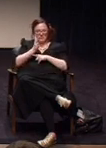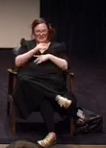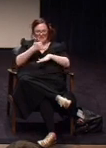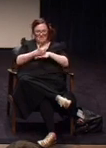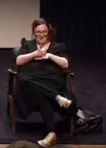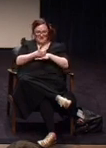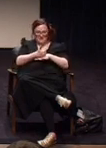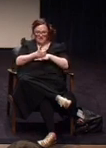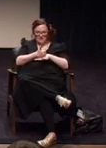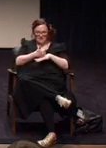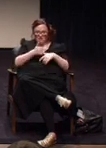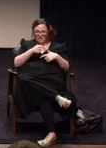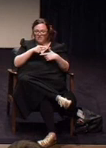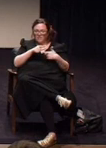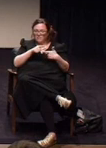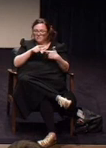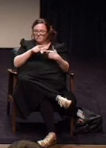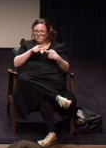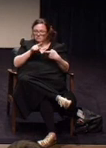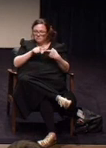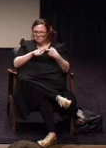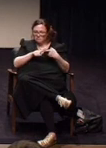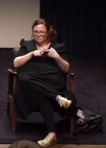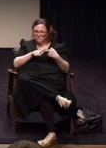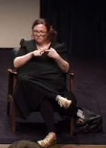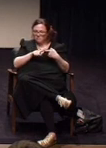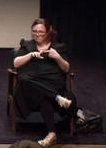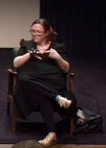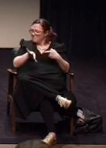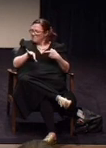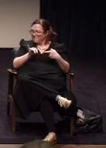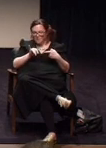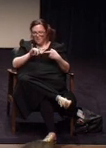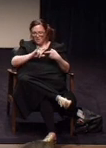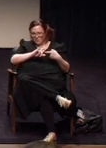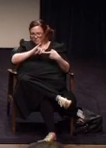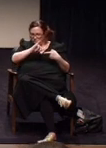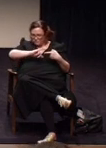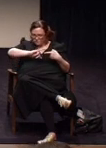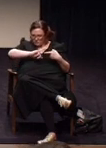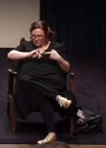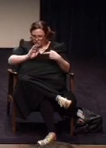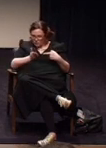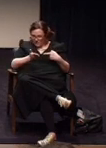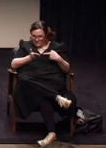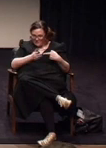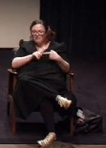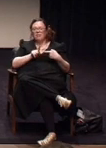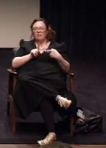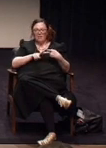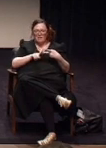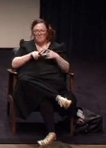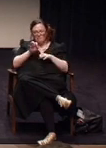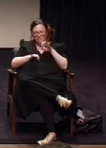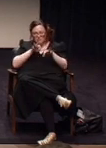choosing the relevant node for emergency medical services. And then we got a lot of questions. And as you can see,